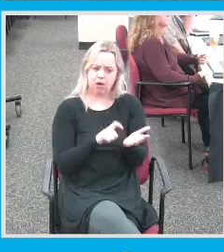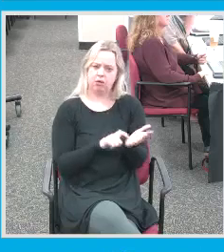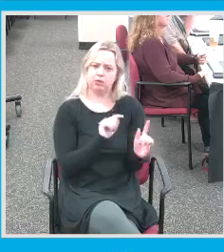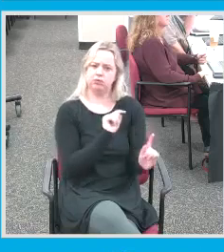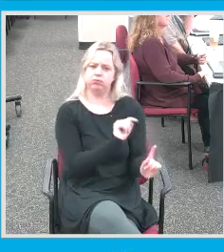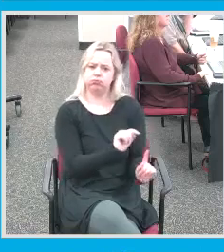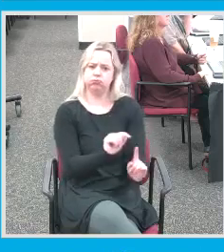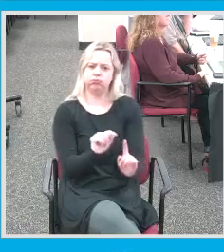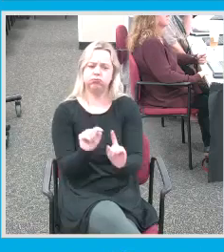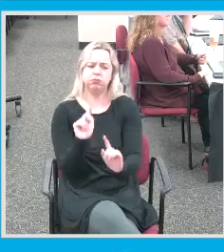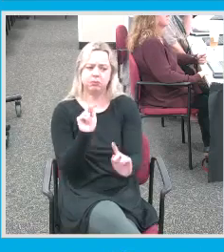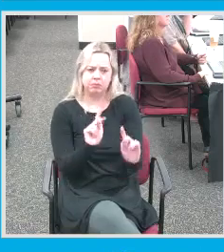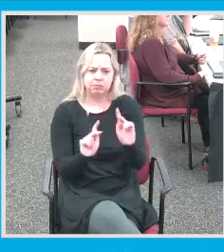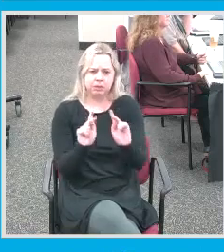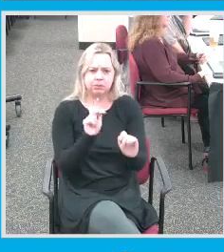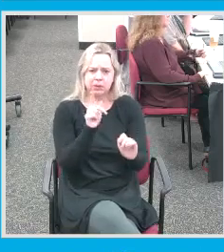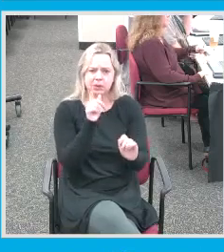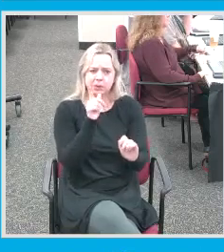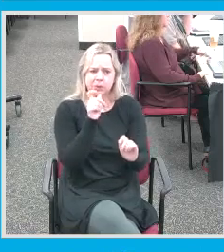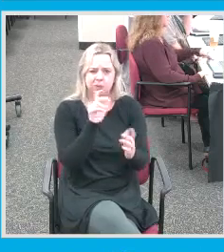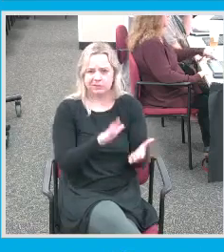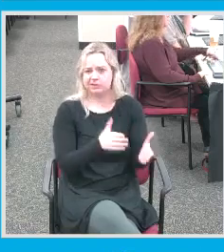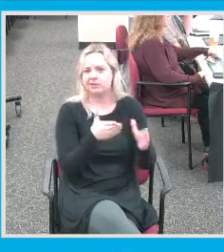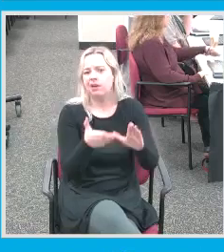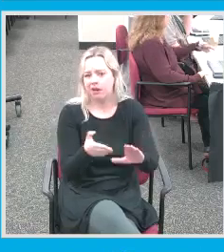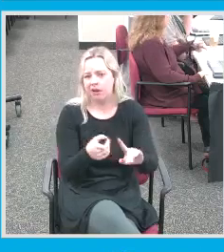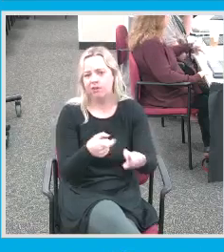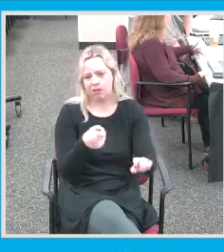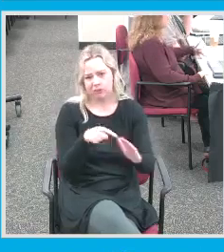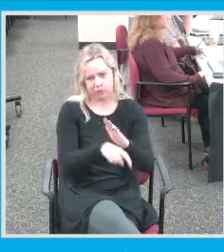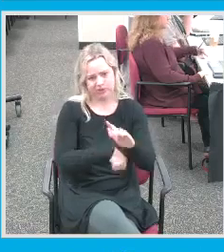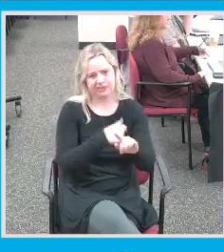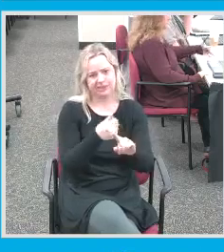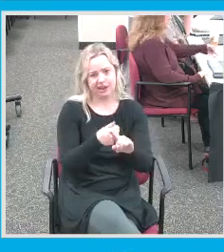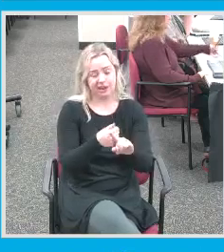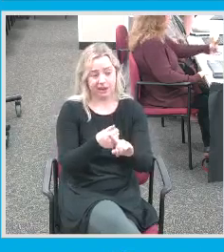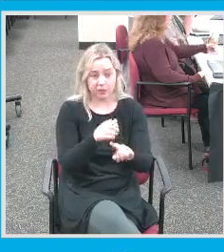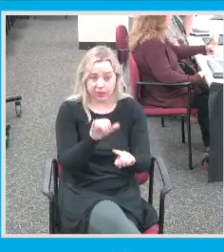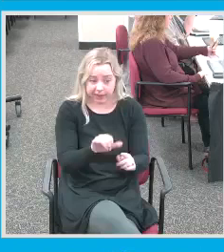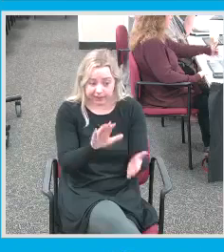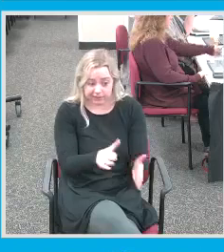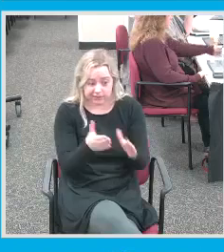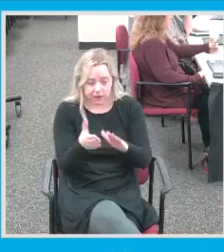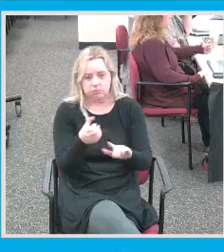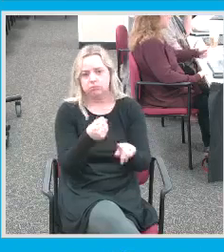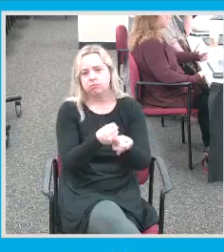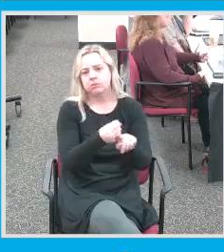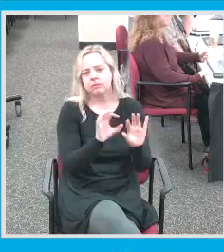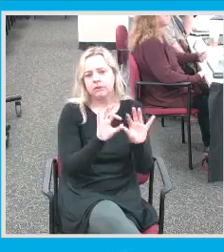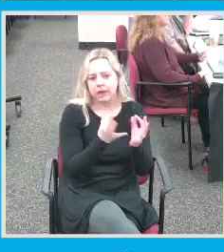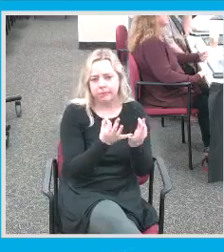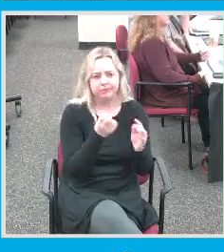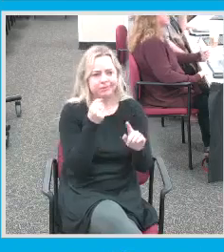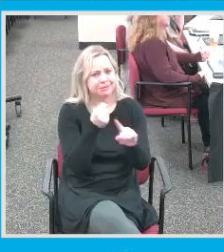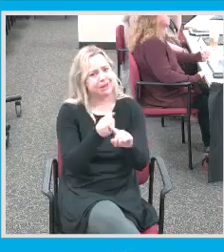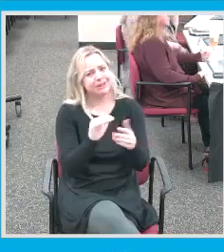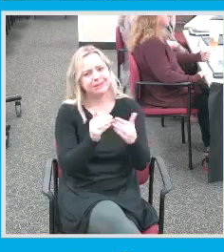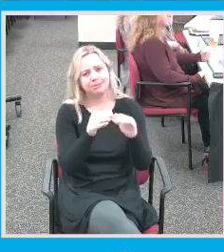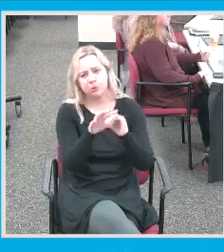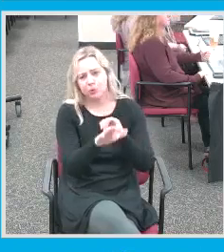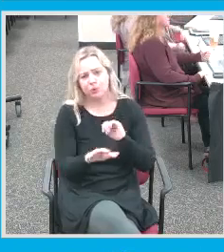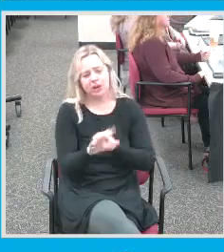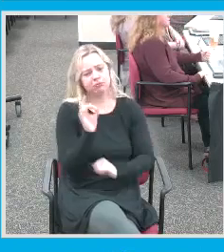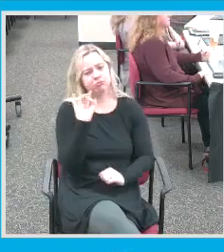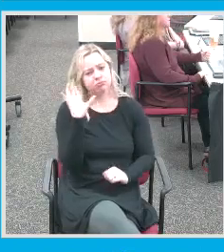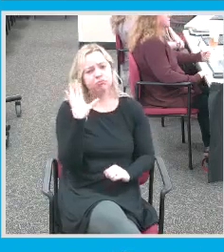have been lost to suicide. We know that these deaths impact families, community members, and those who are diligently working in this space.